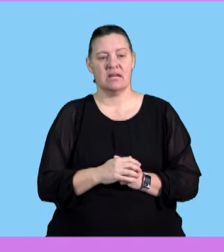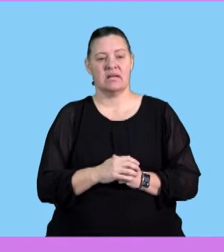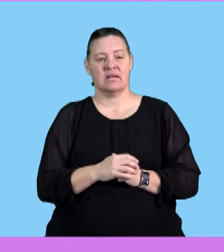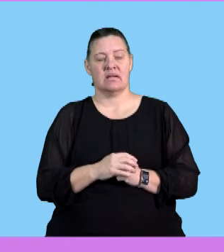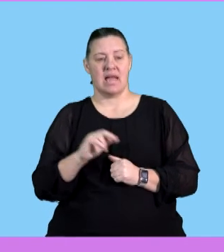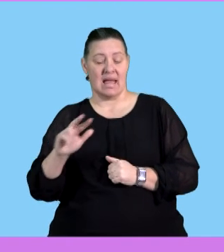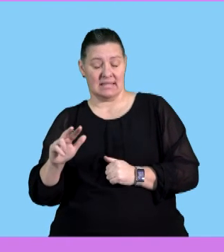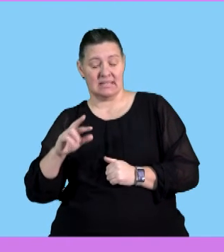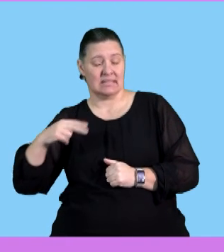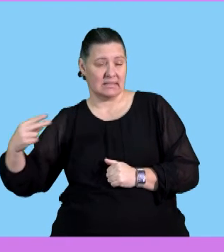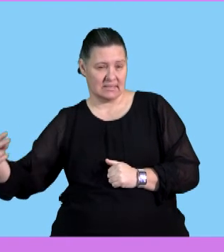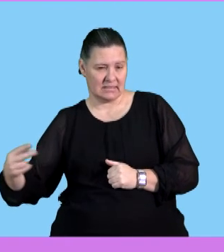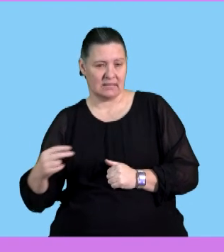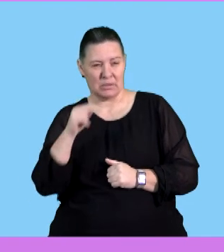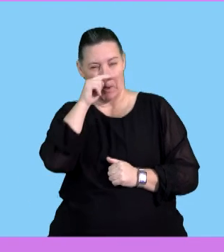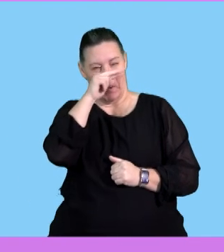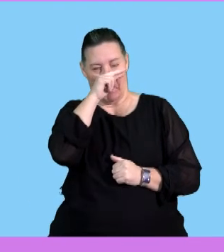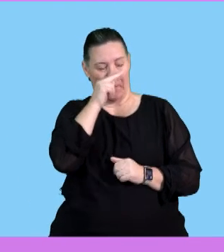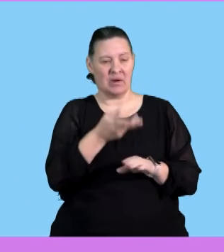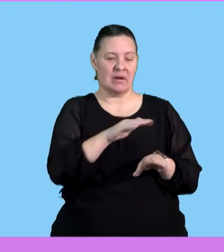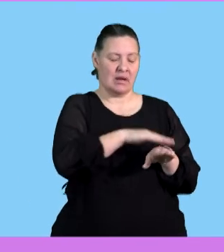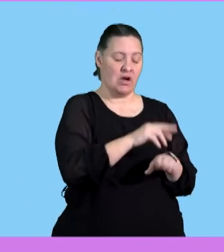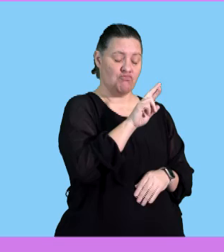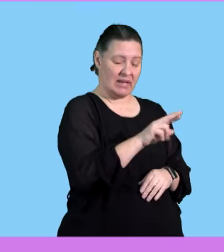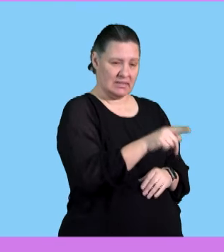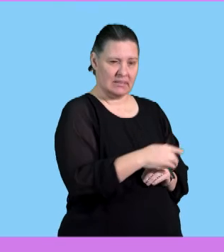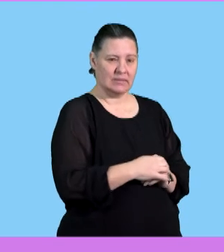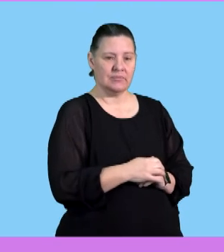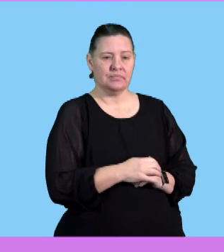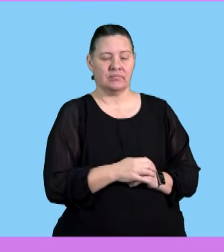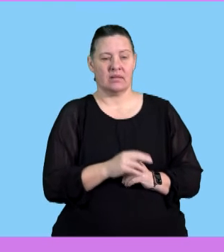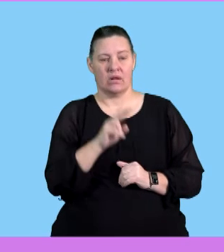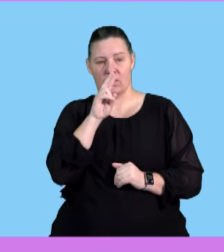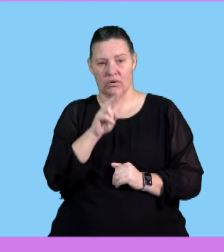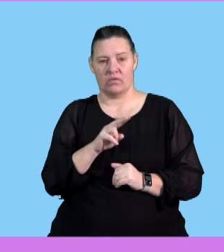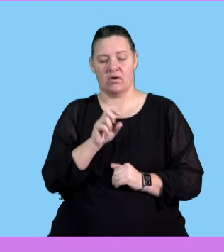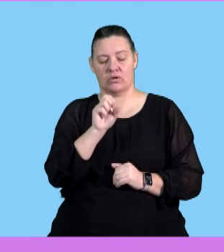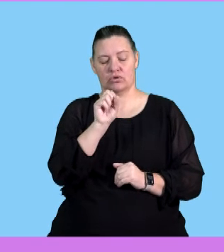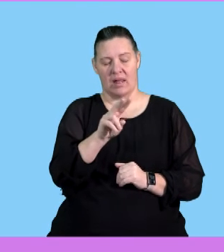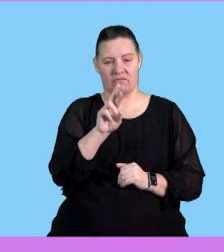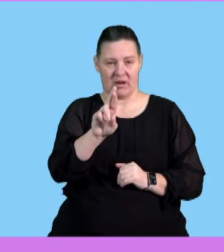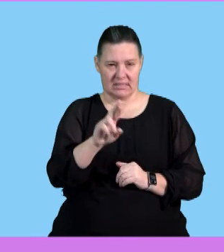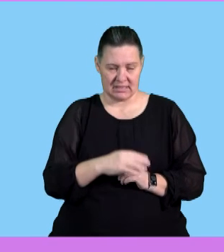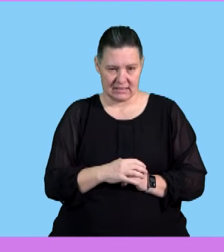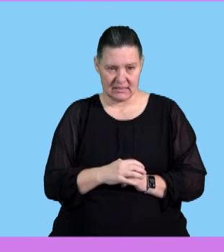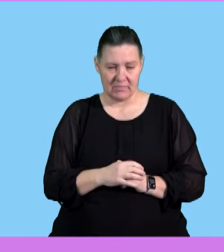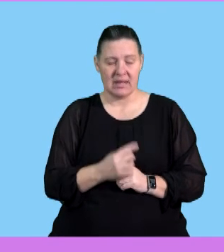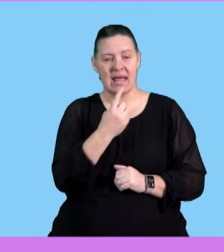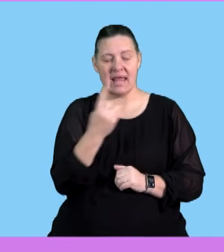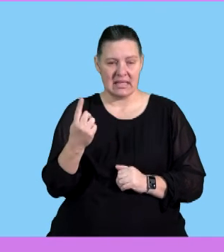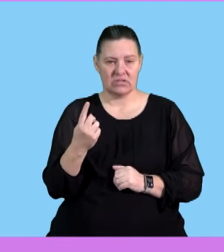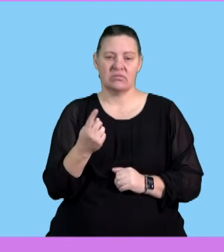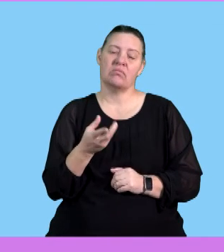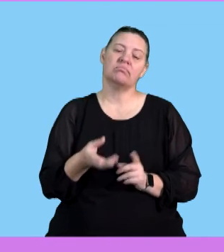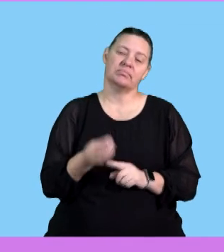65 and an 8 recurring. So now rounding it off to the nearest rands, we are going to have 12